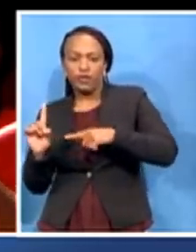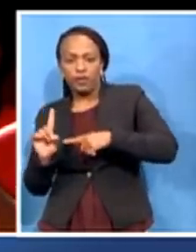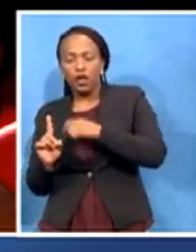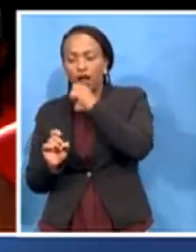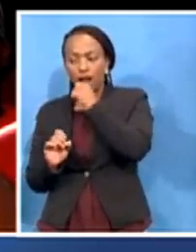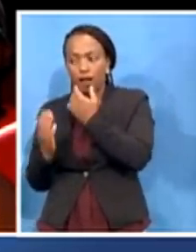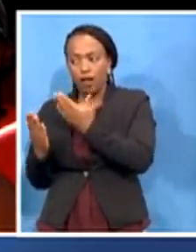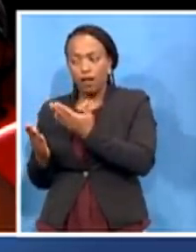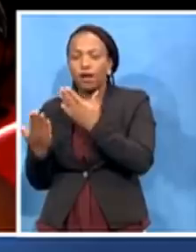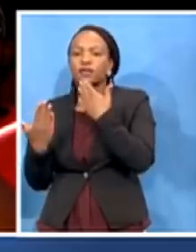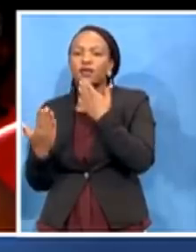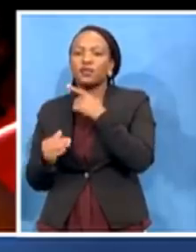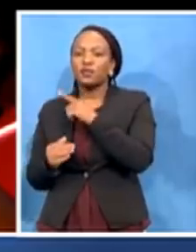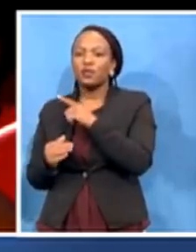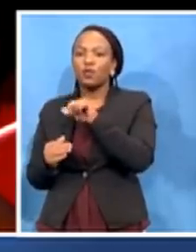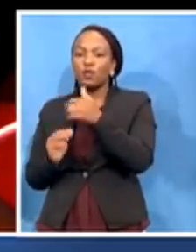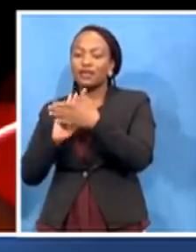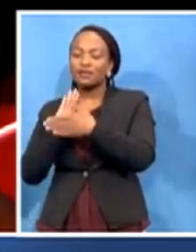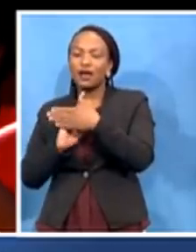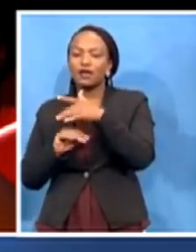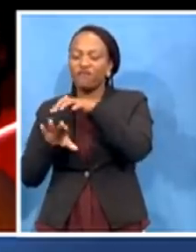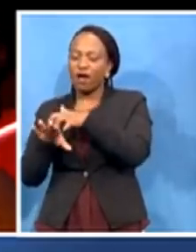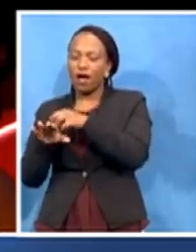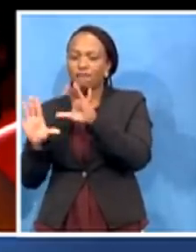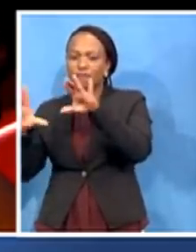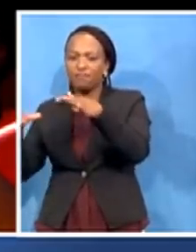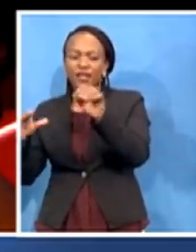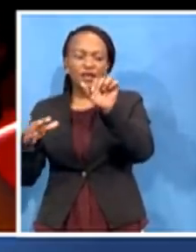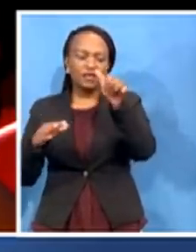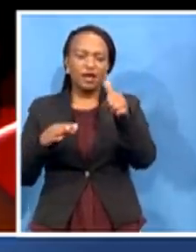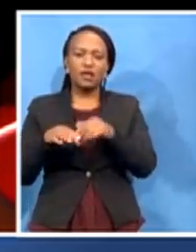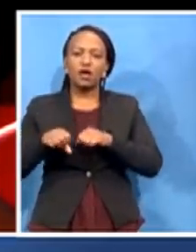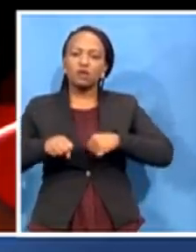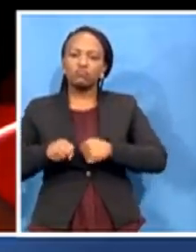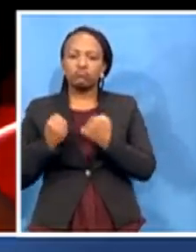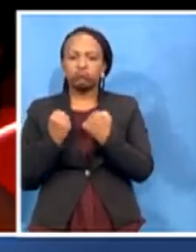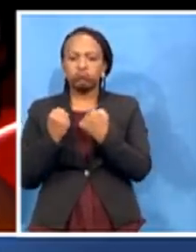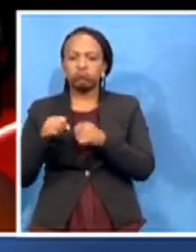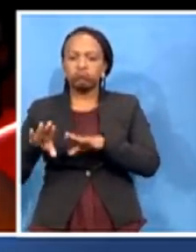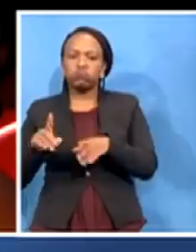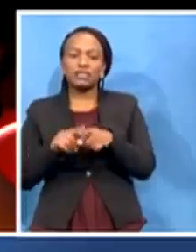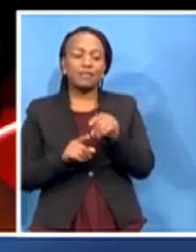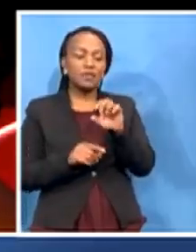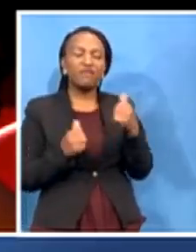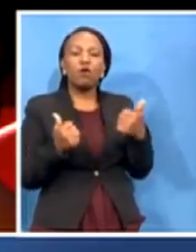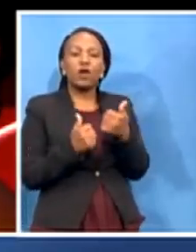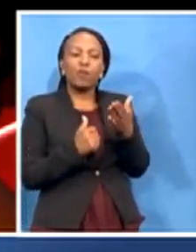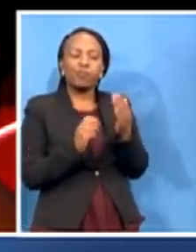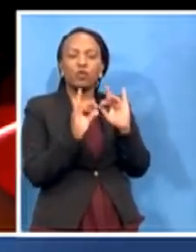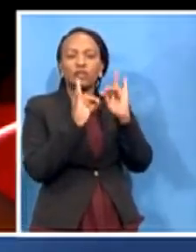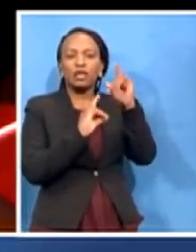the farmers driving into town. Well, the EFF is already in town, and let's go live to the address of